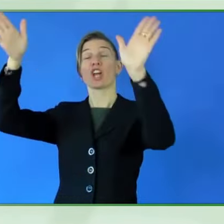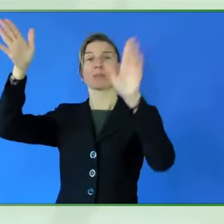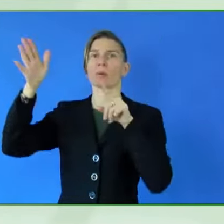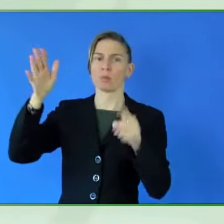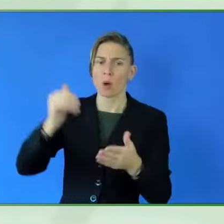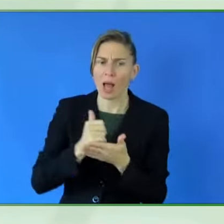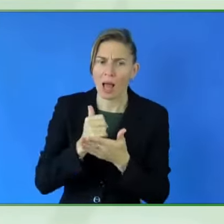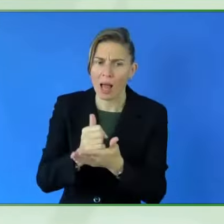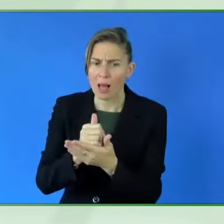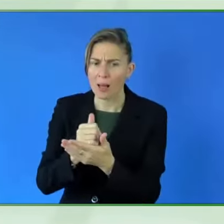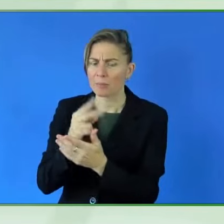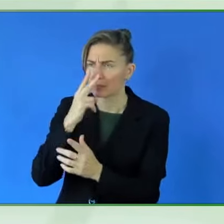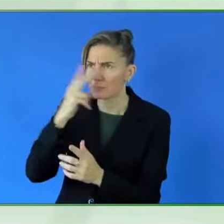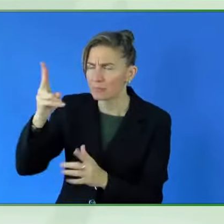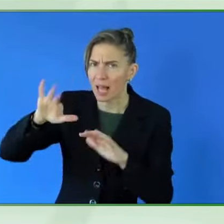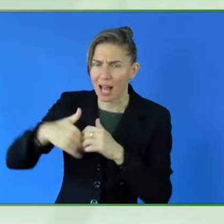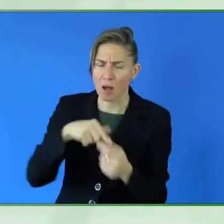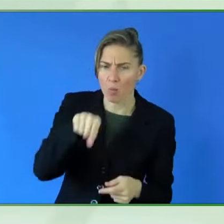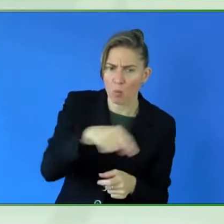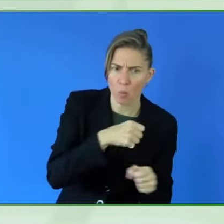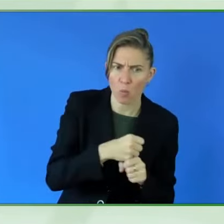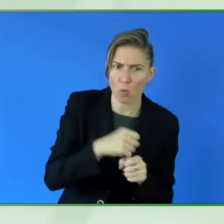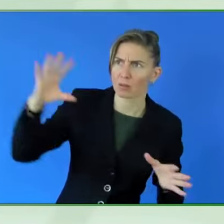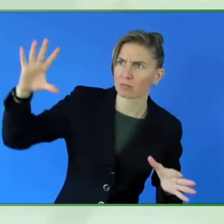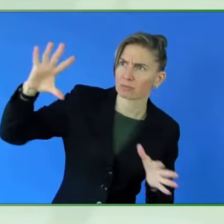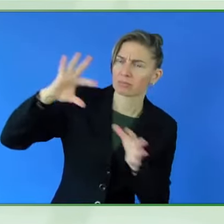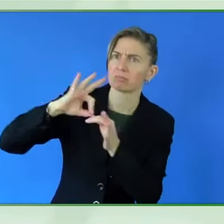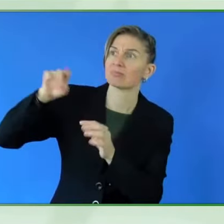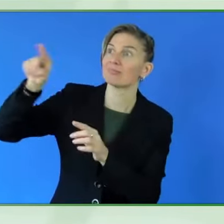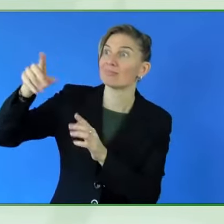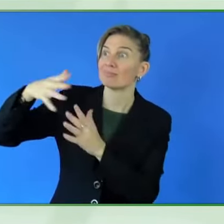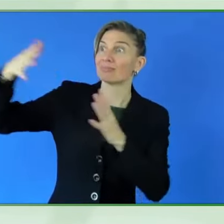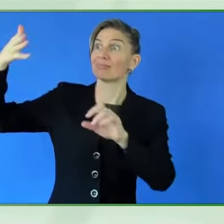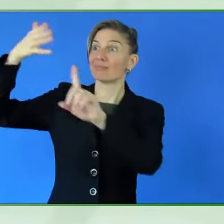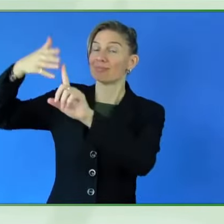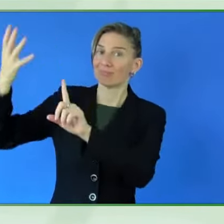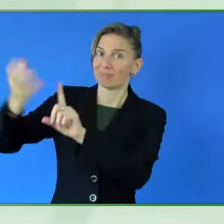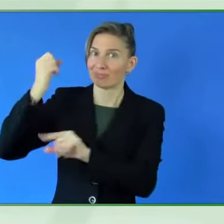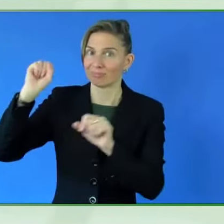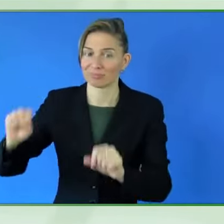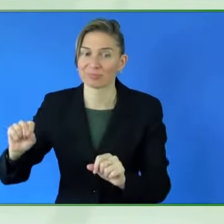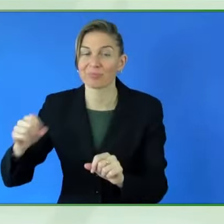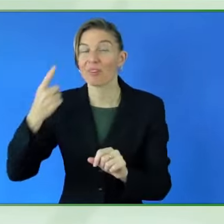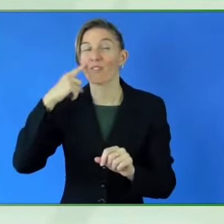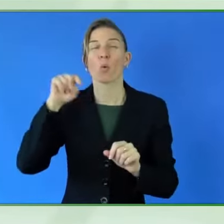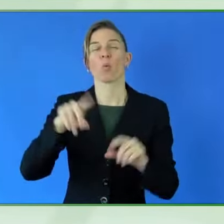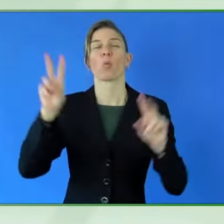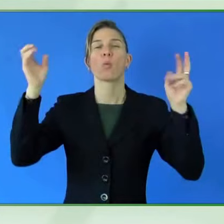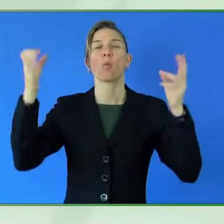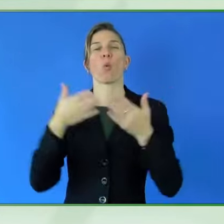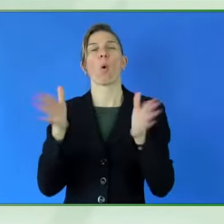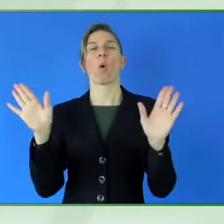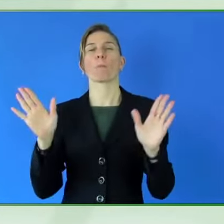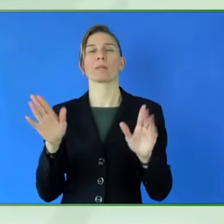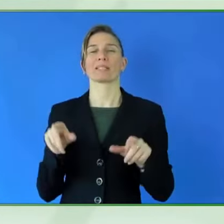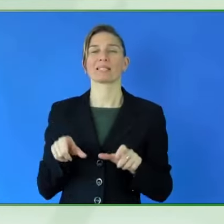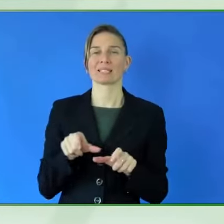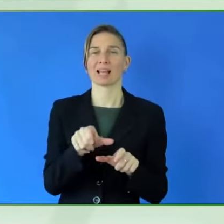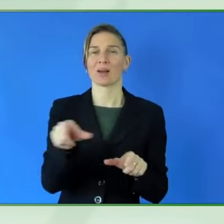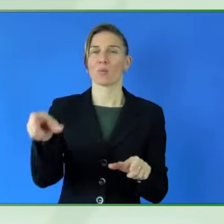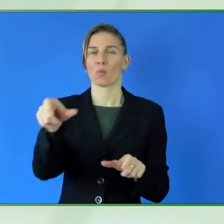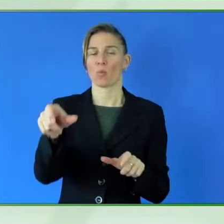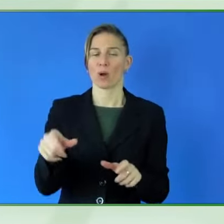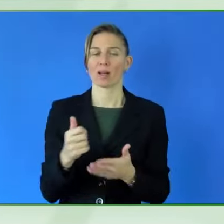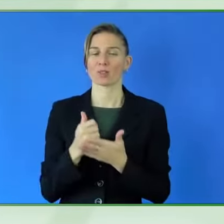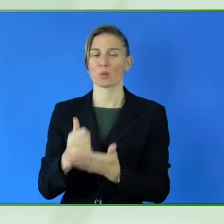aspect of this community-driven approach to the Open Sidewalks solution. Yulia, would you like to introduce